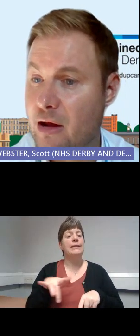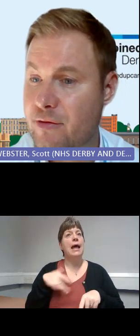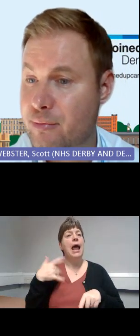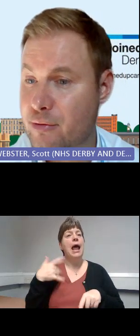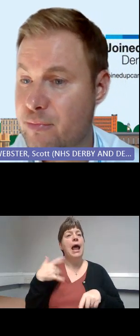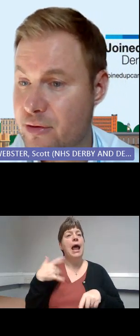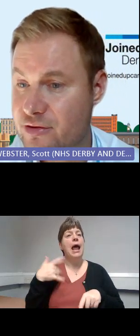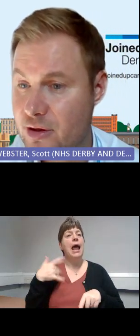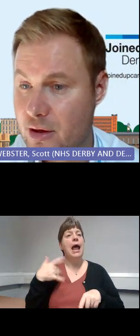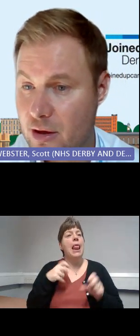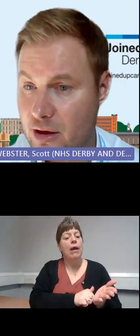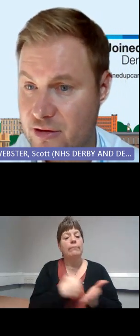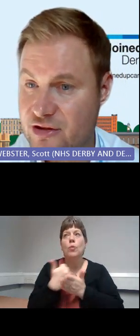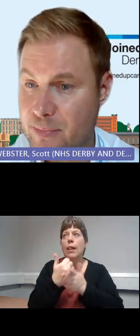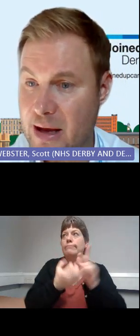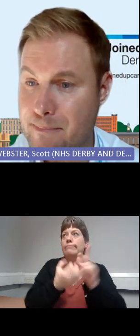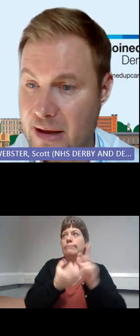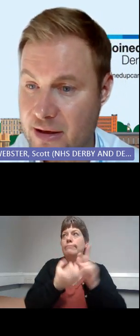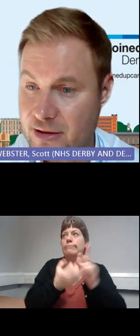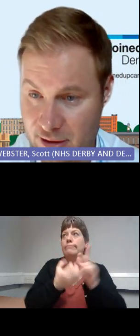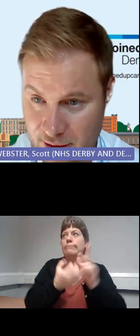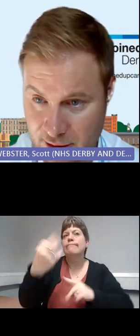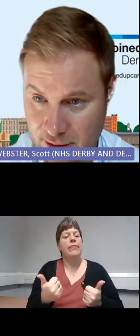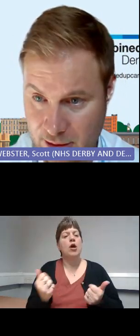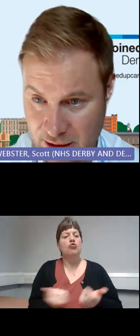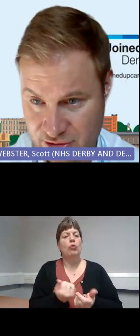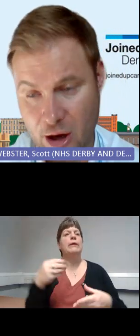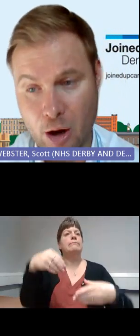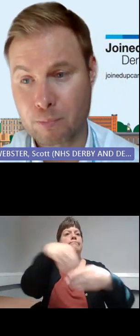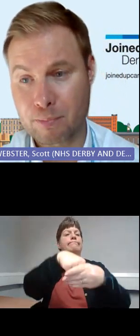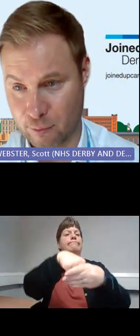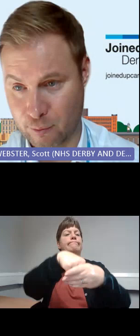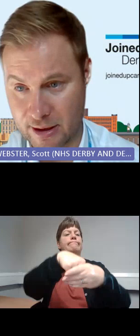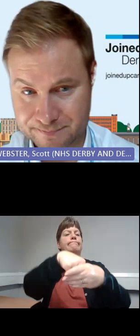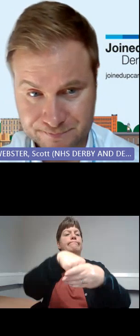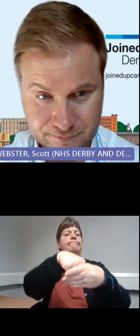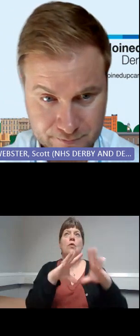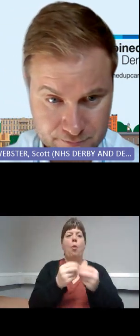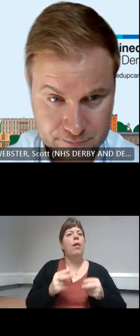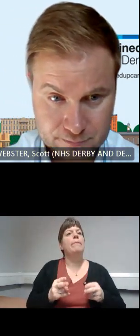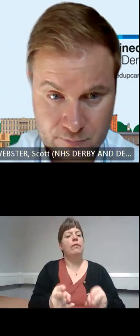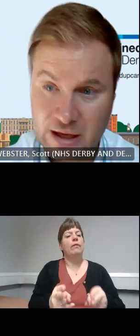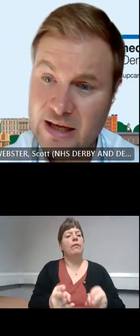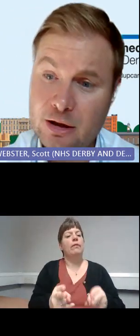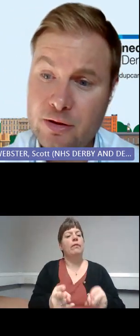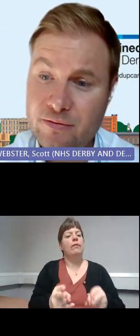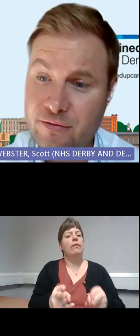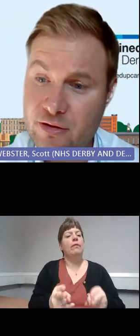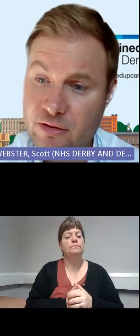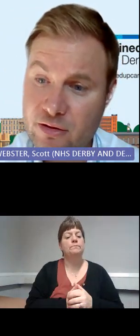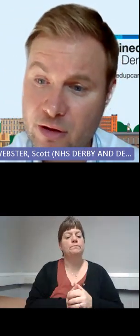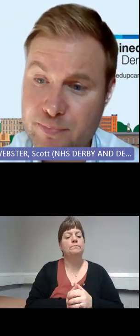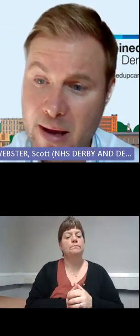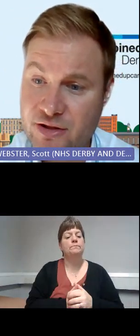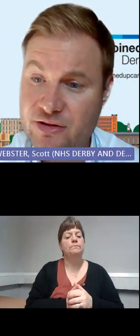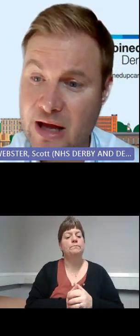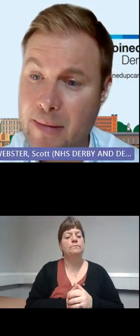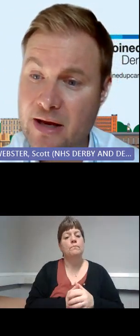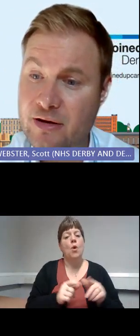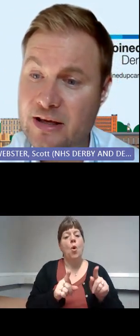programs for health improvements needs to be embedded into the whole pathway, including